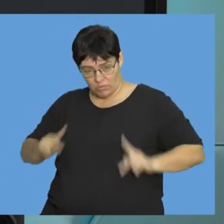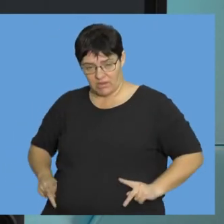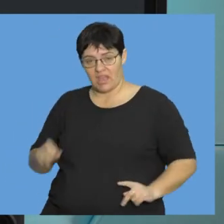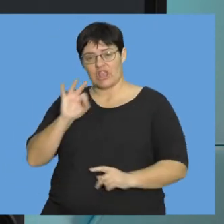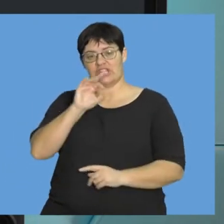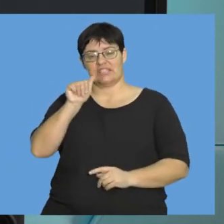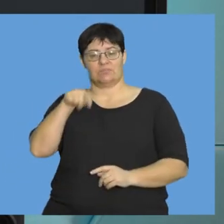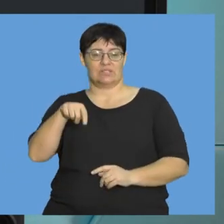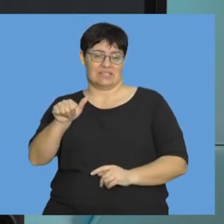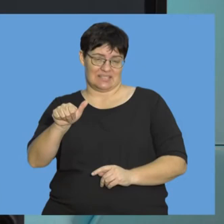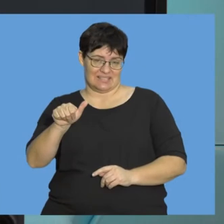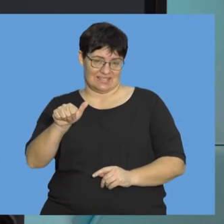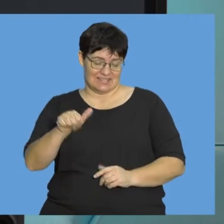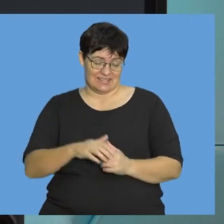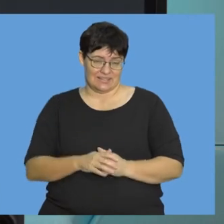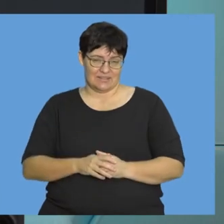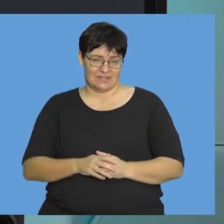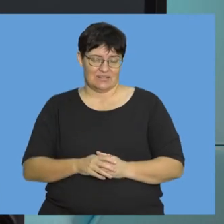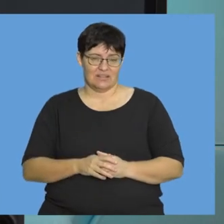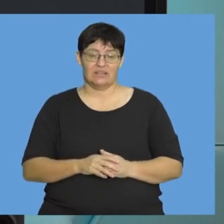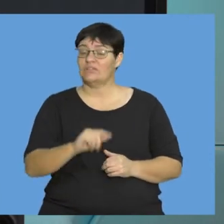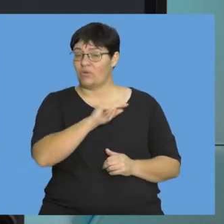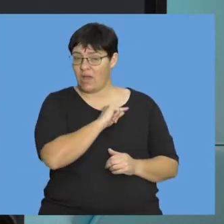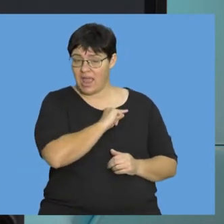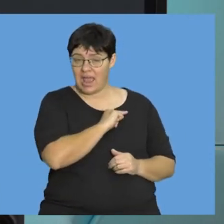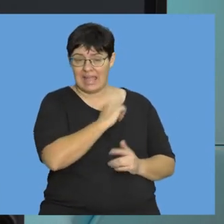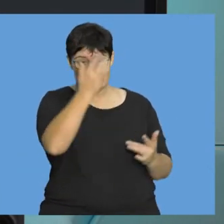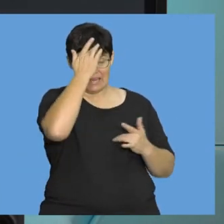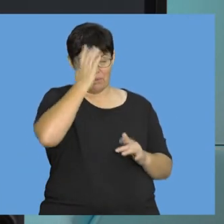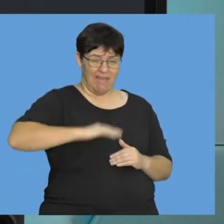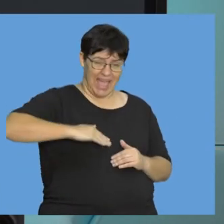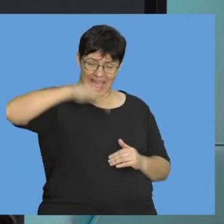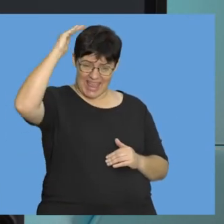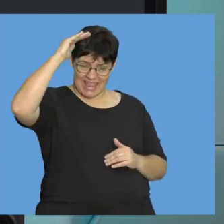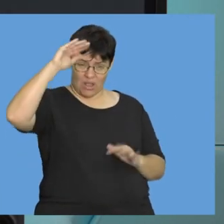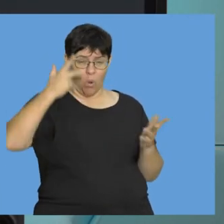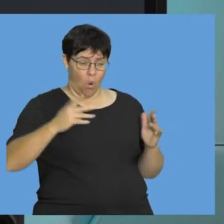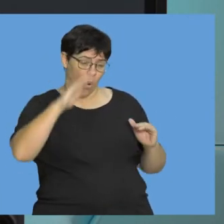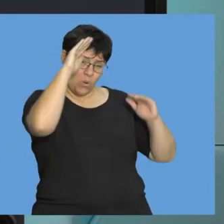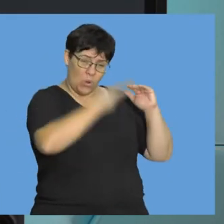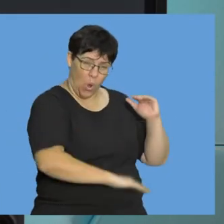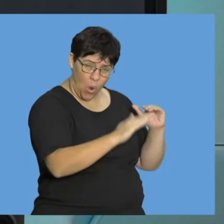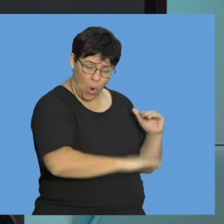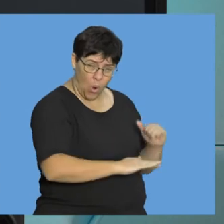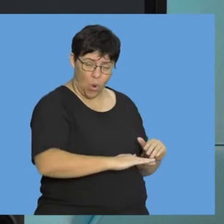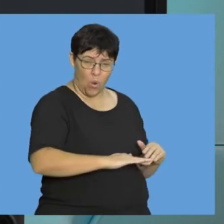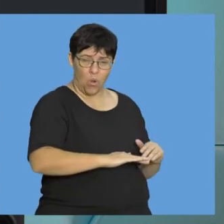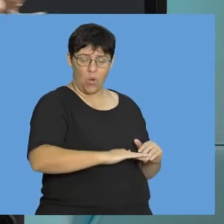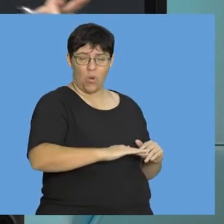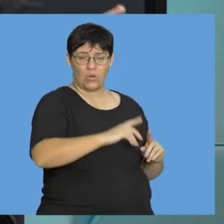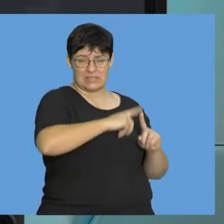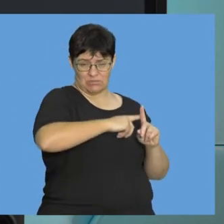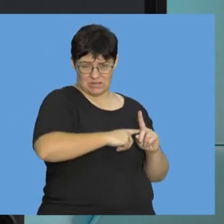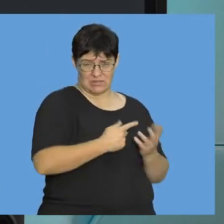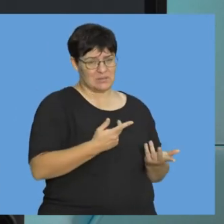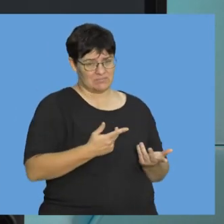us, 36.6, right, is a good. And that is why if we have a very high temperature or a